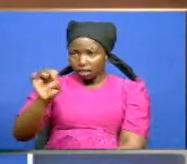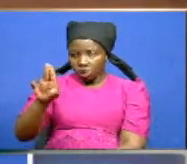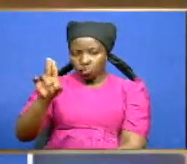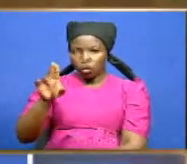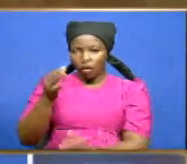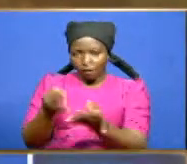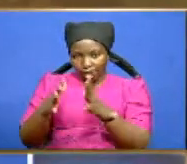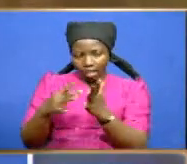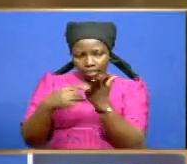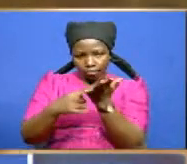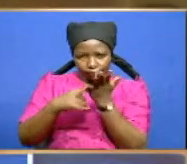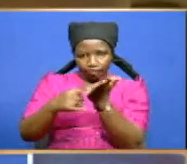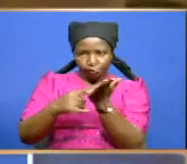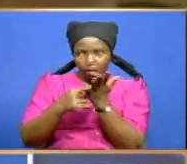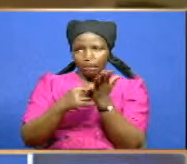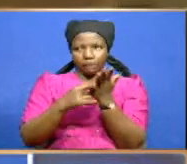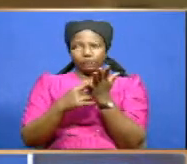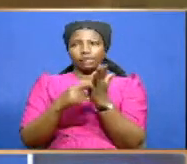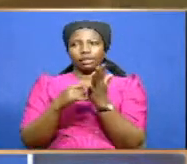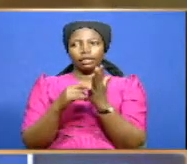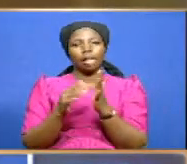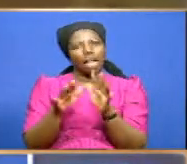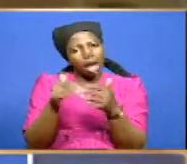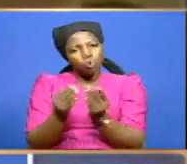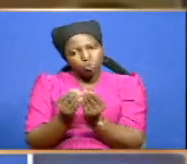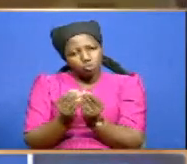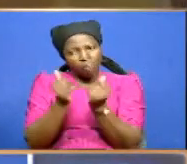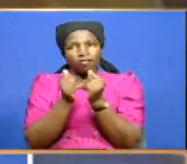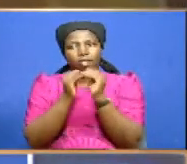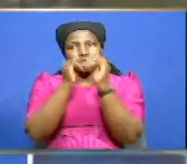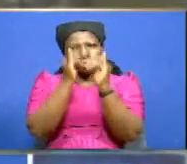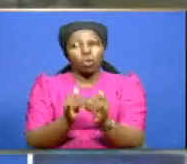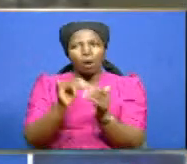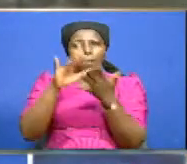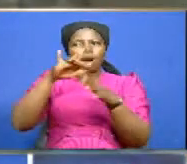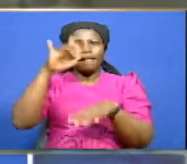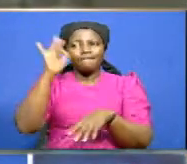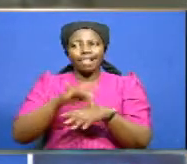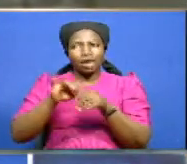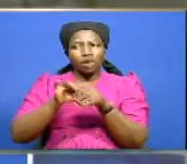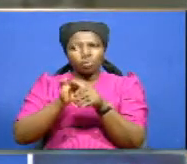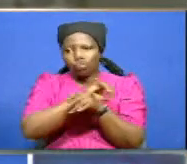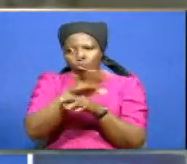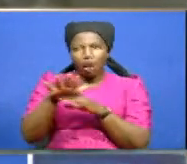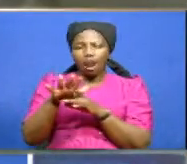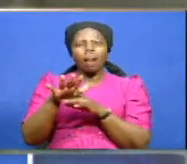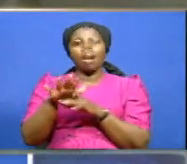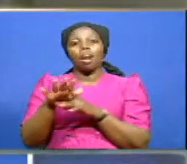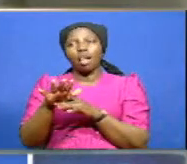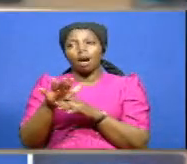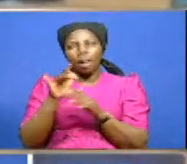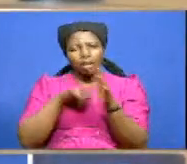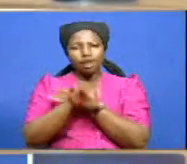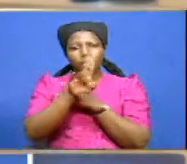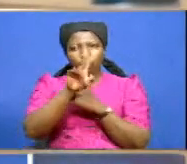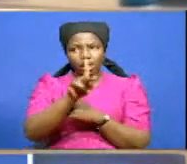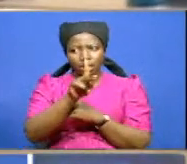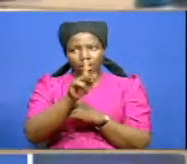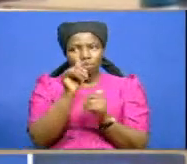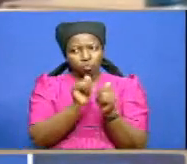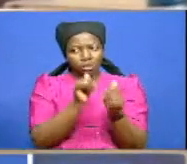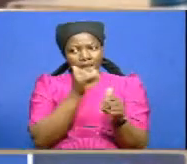are discussing a joint response to a new, more infectious COVID-19 variant in the UK, which